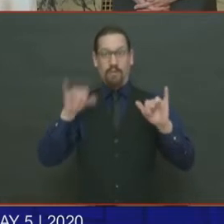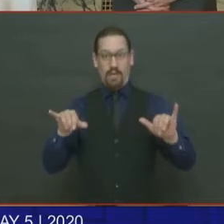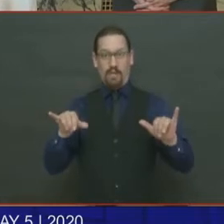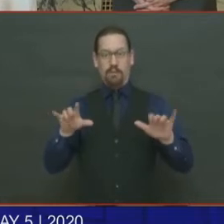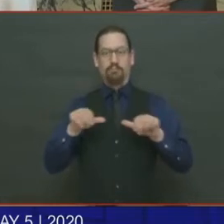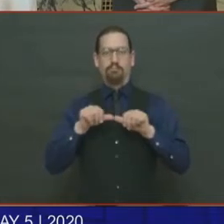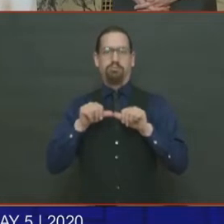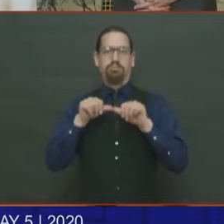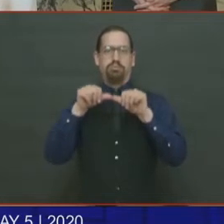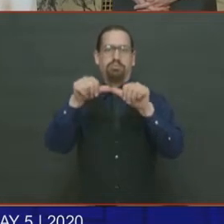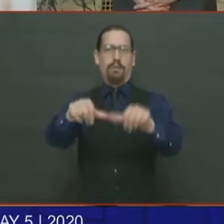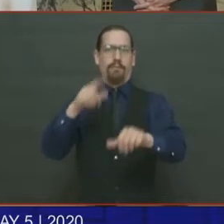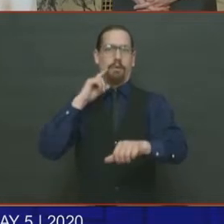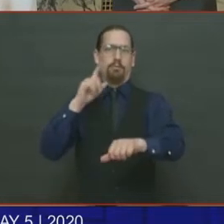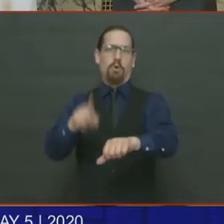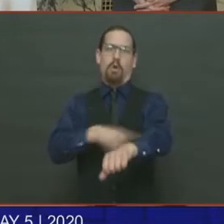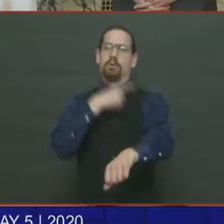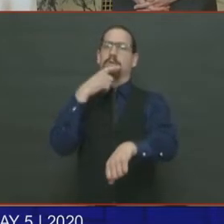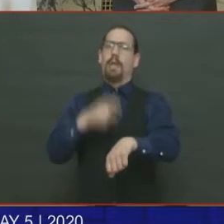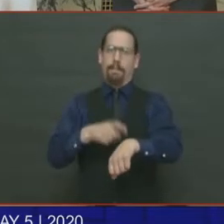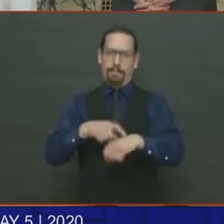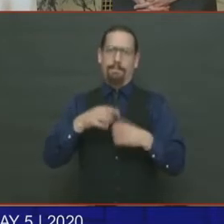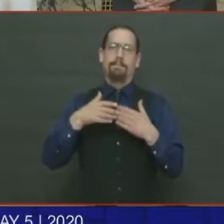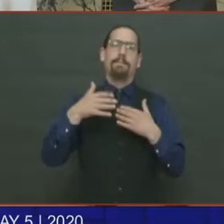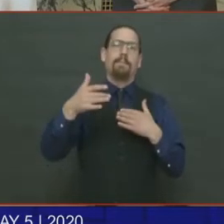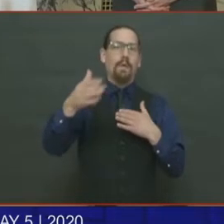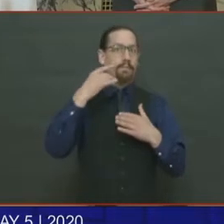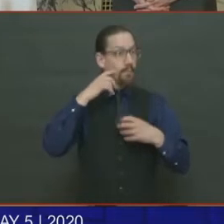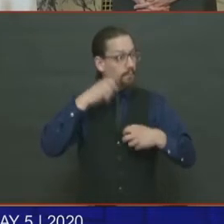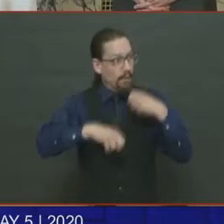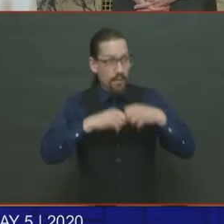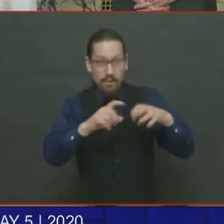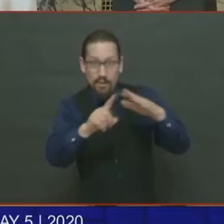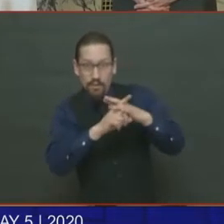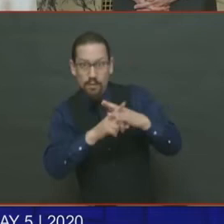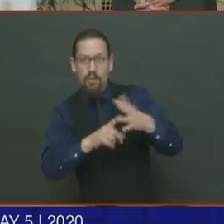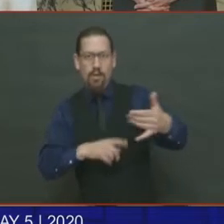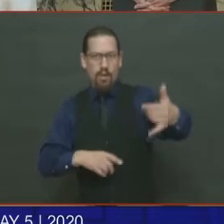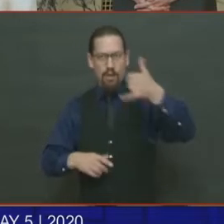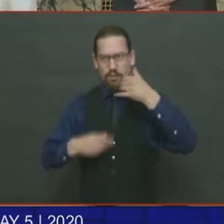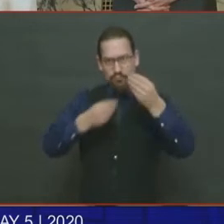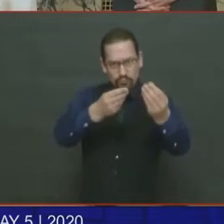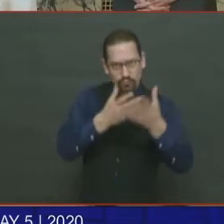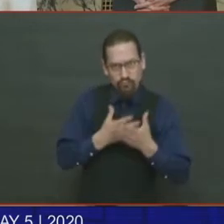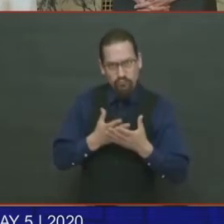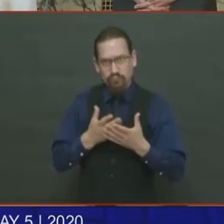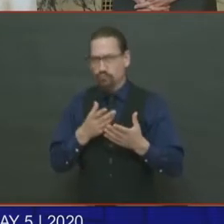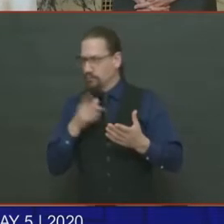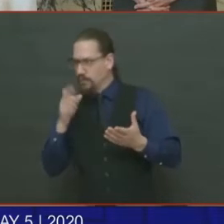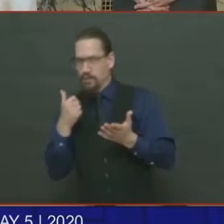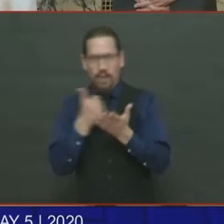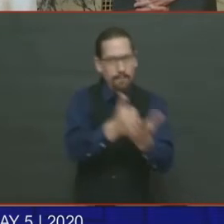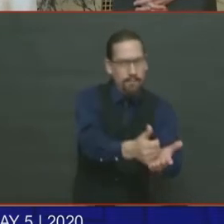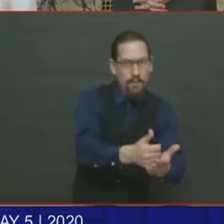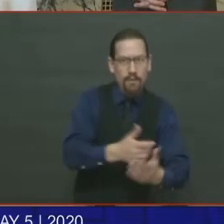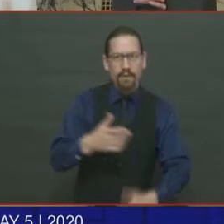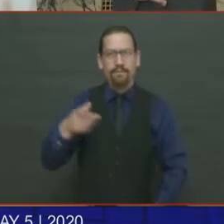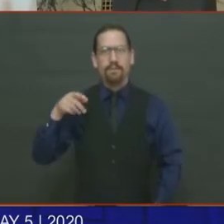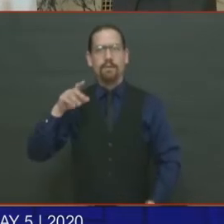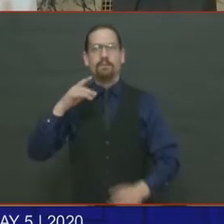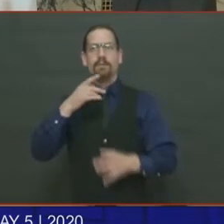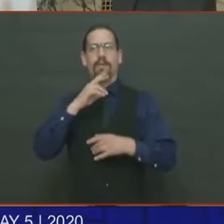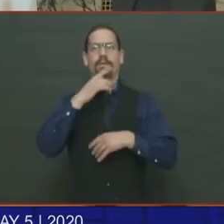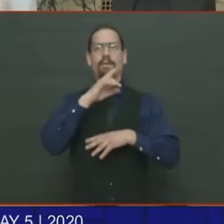Our partnerships with organizations like the Food Bank, the United Way, Meals on Wheels are great examples of this. And if you're a